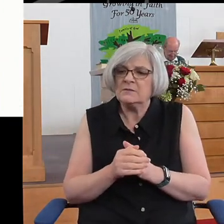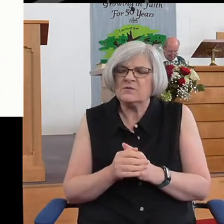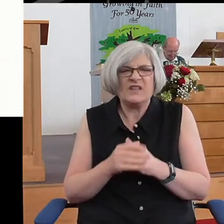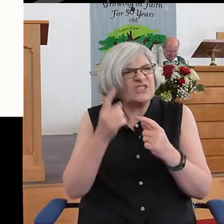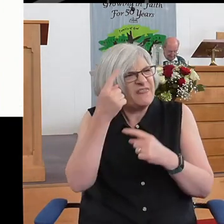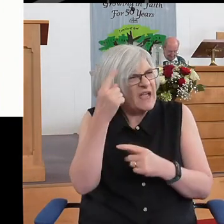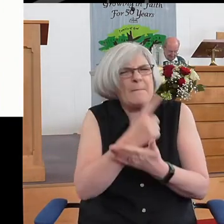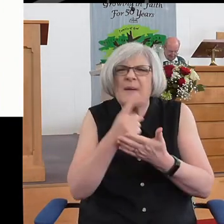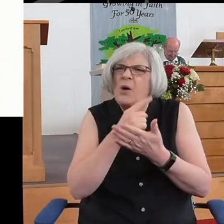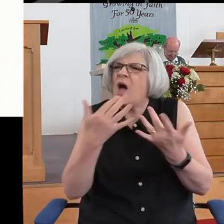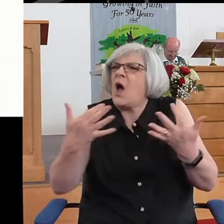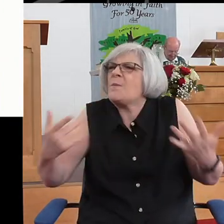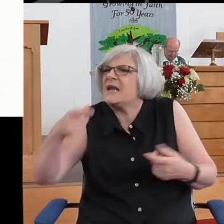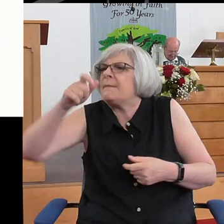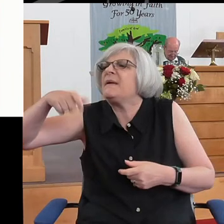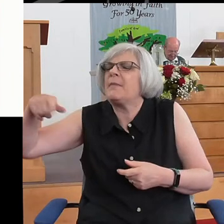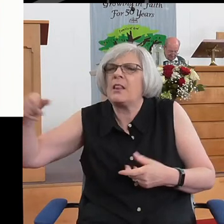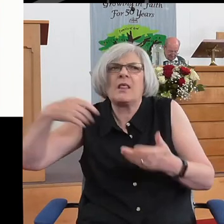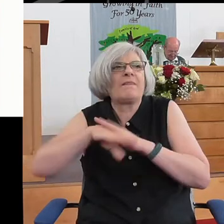of people there are.